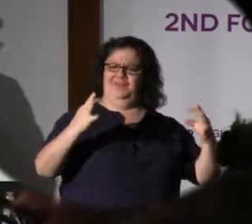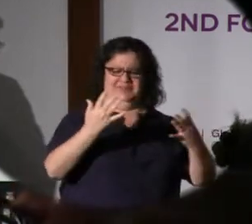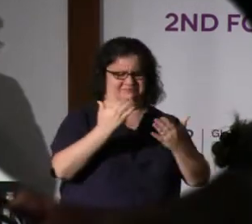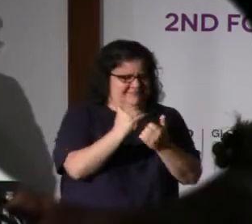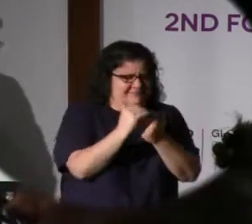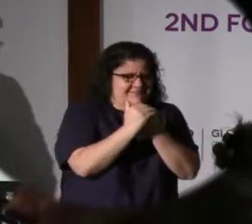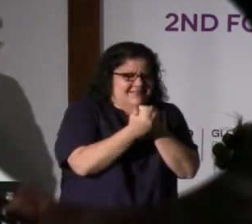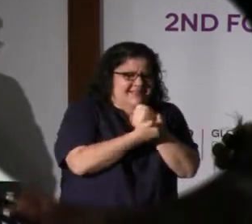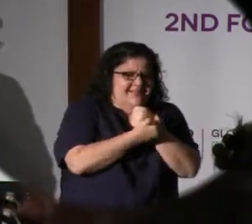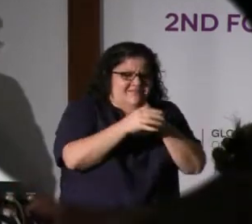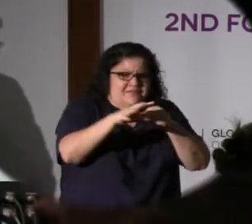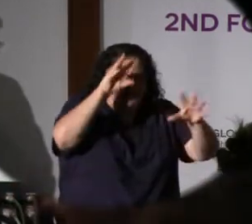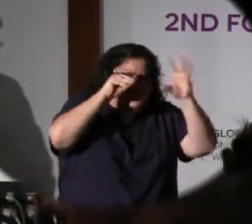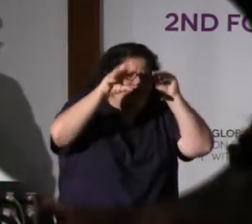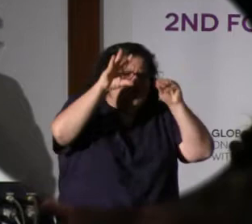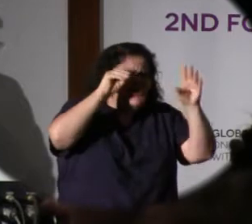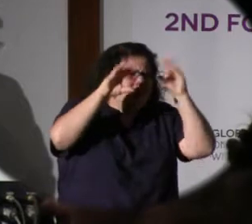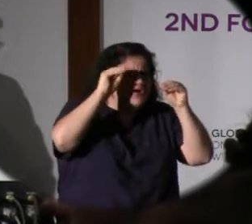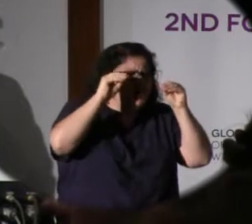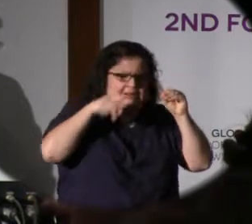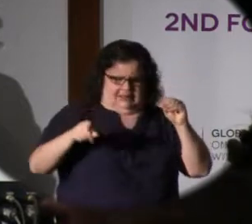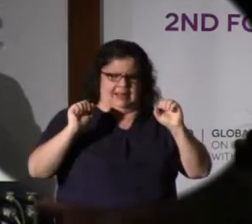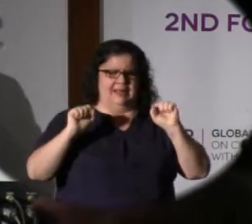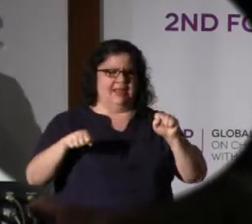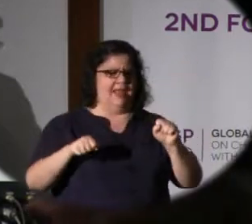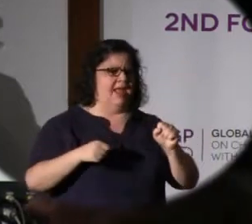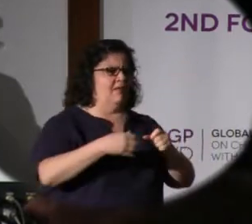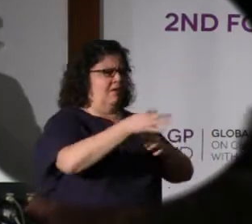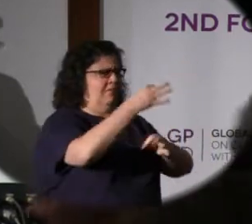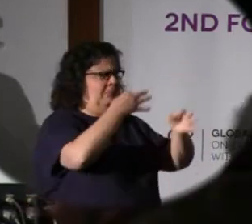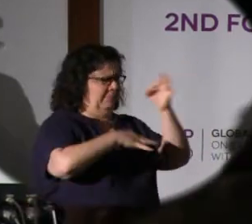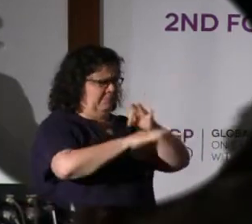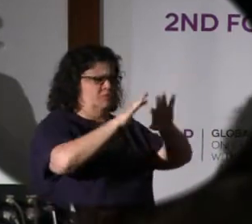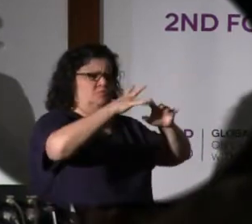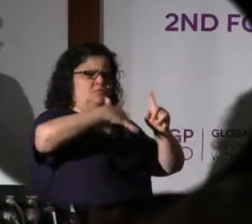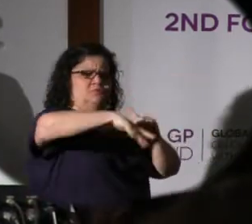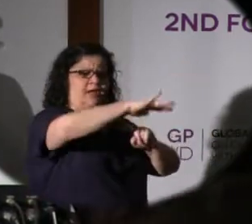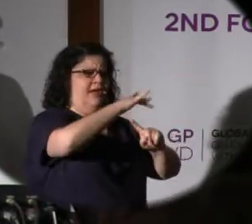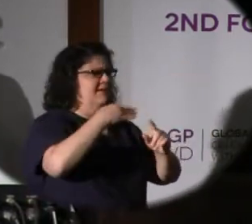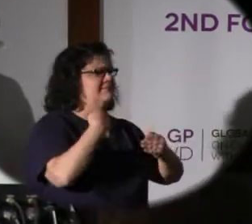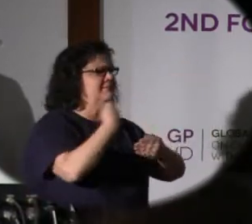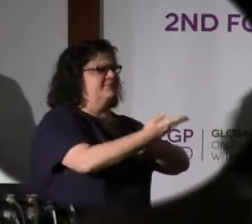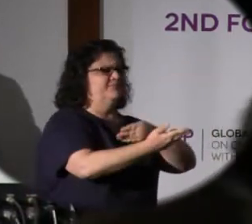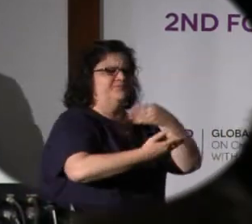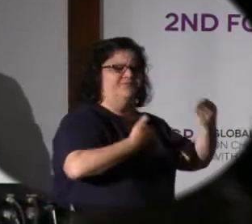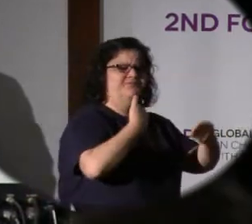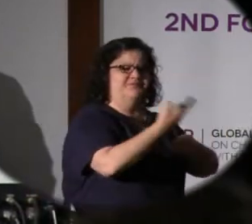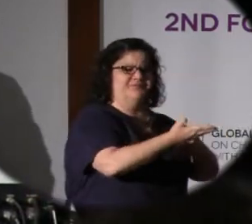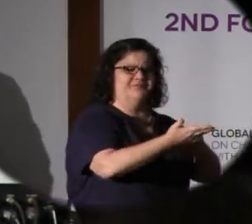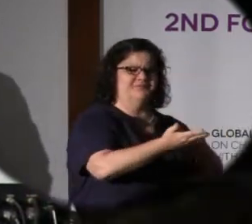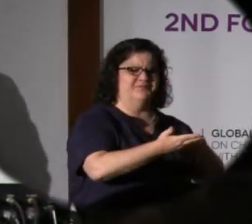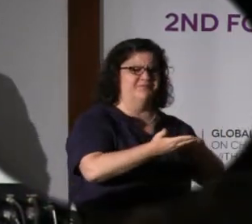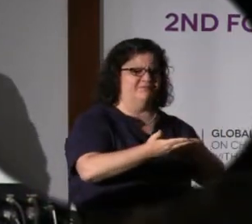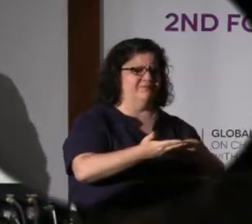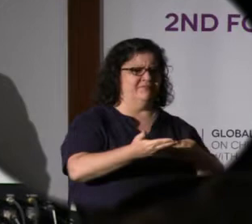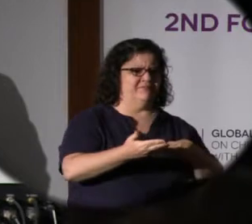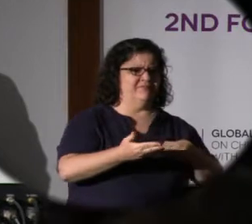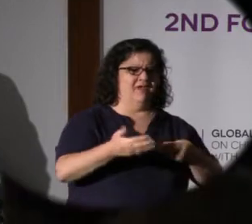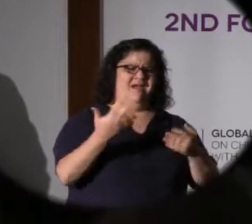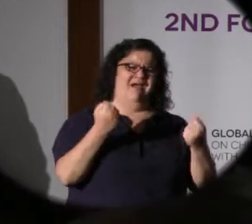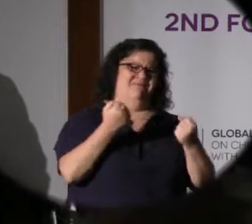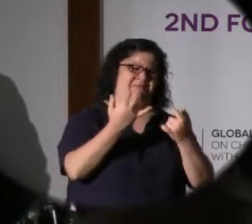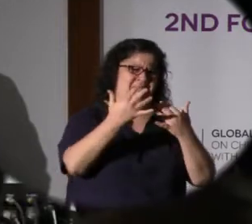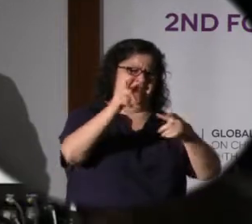like Ludwig van Beethoven, Thomas Edison, Albert Einstein,